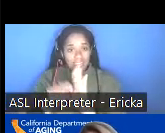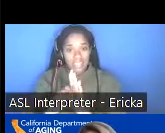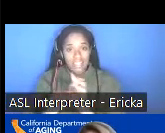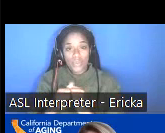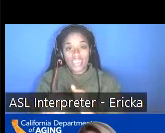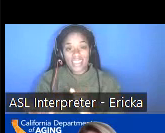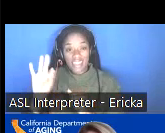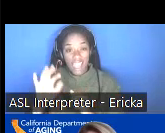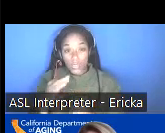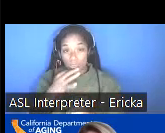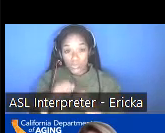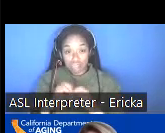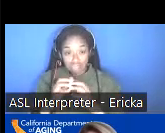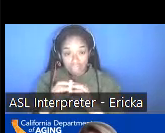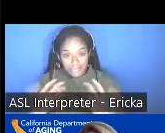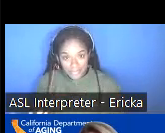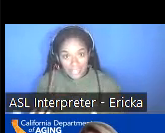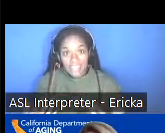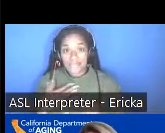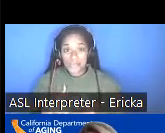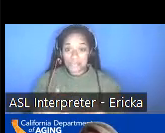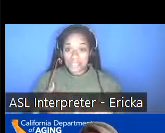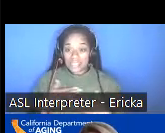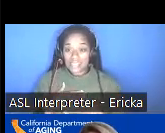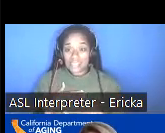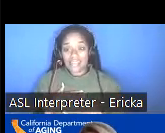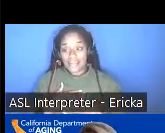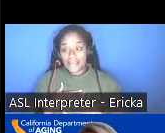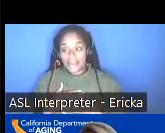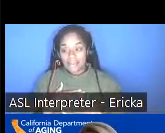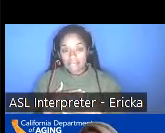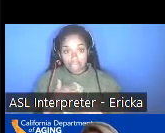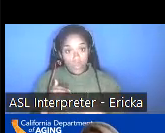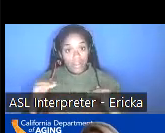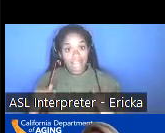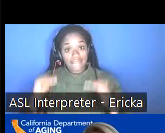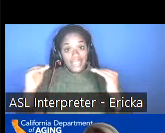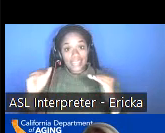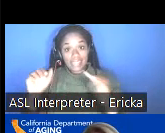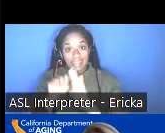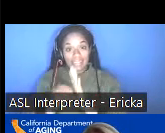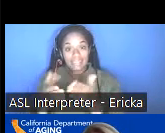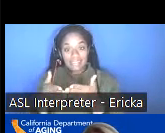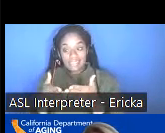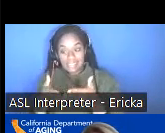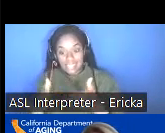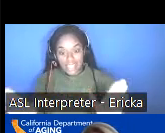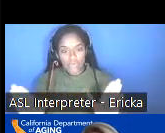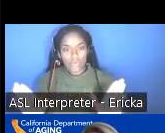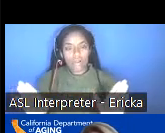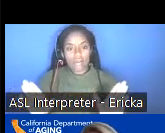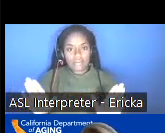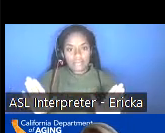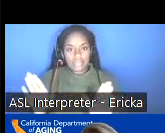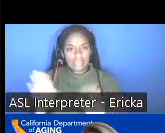emerging. And we're really pleased that we're also advancing a statewide no wrong door system